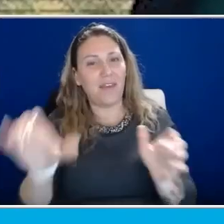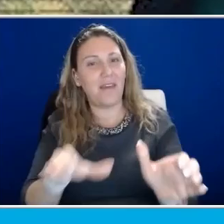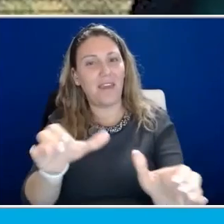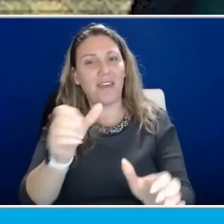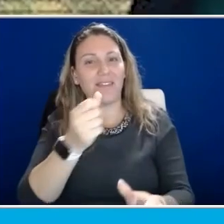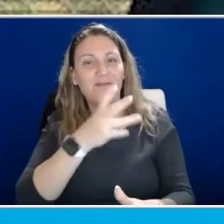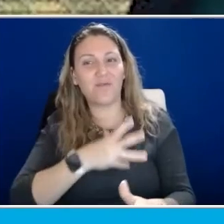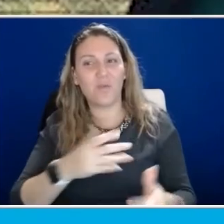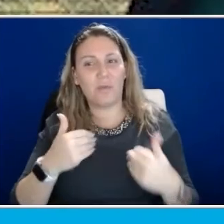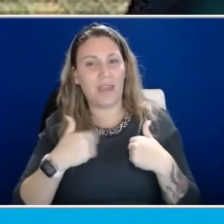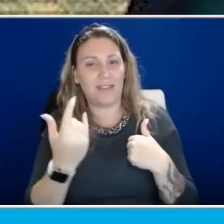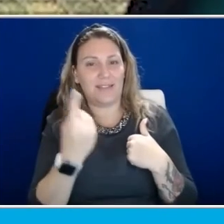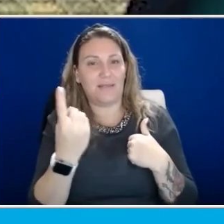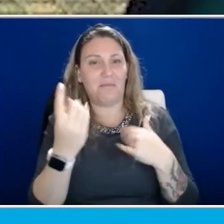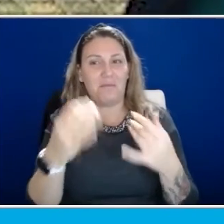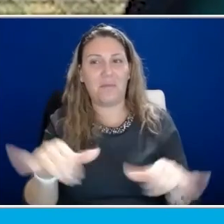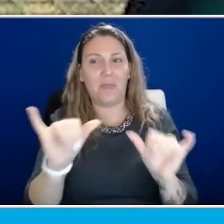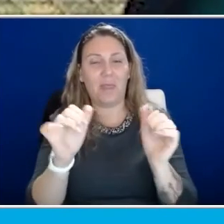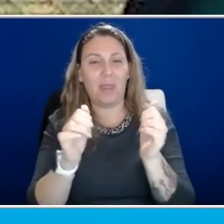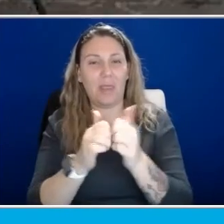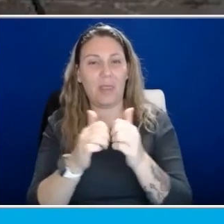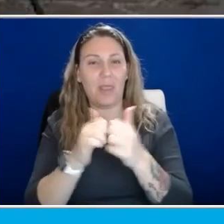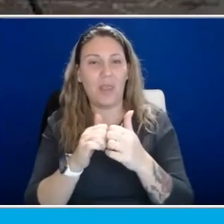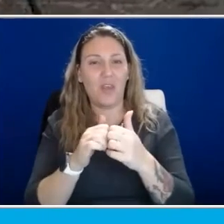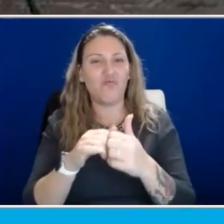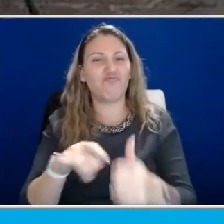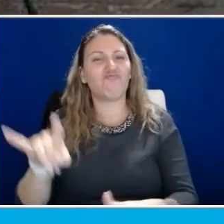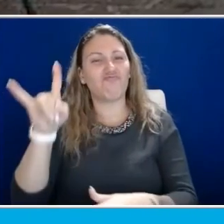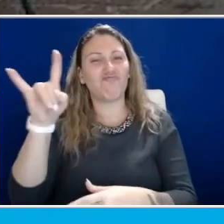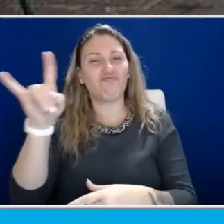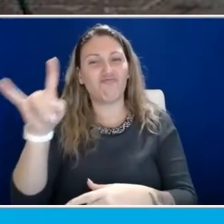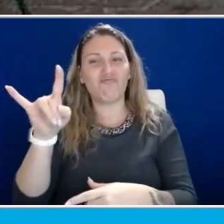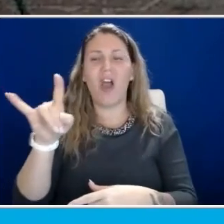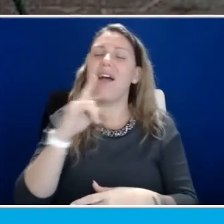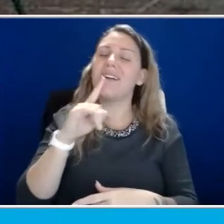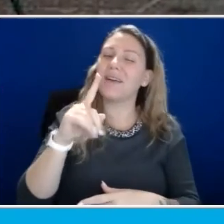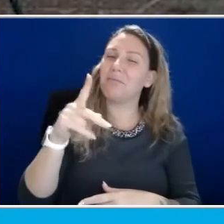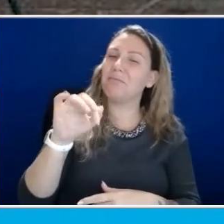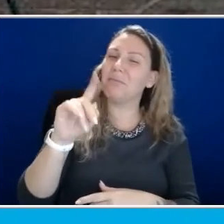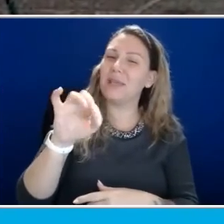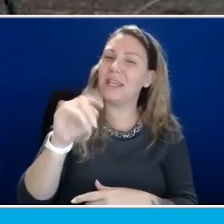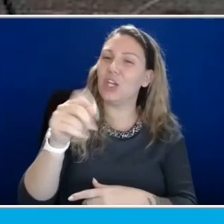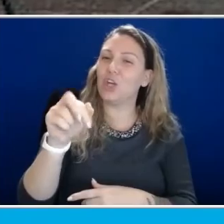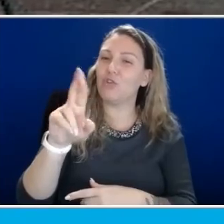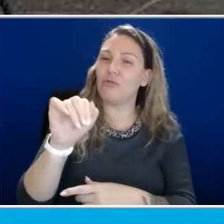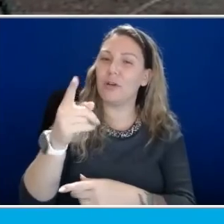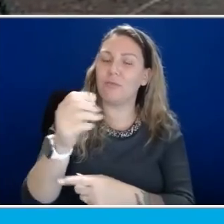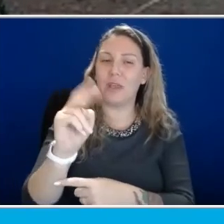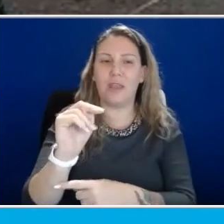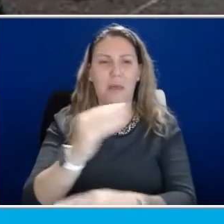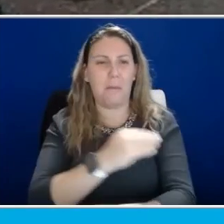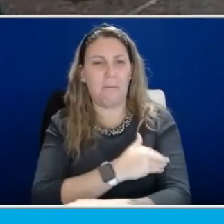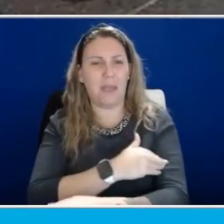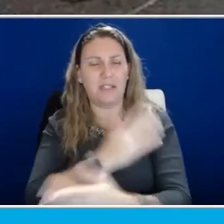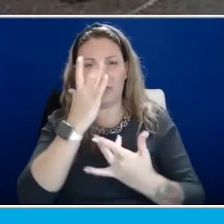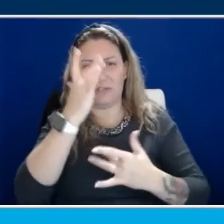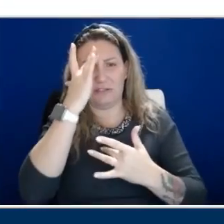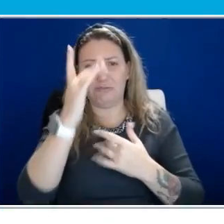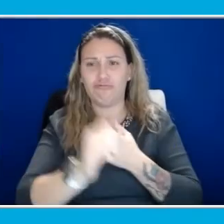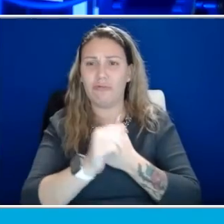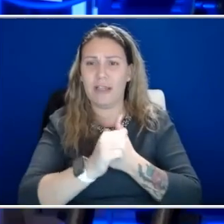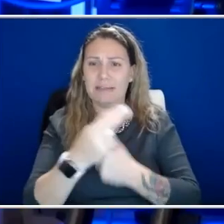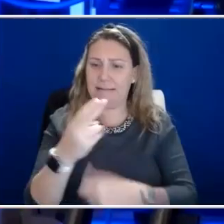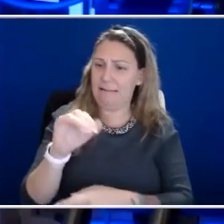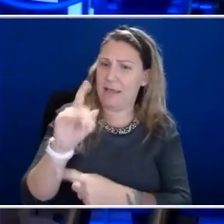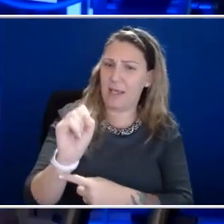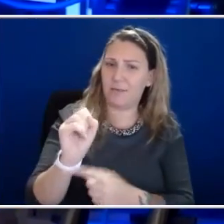something in common with rock icon Peter Frampton. They both suffer from a muscle wasting disease that threatens hips and fingers